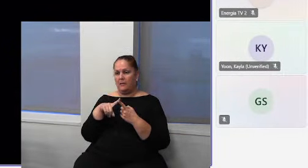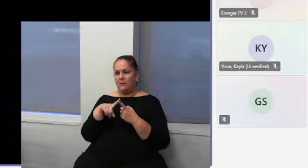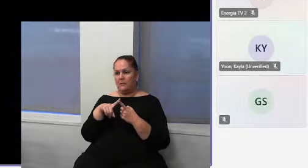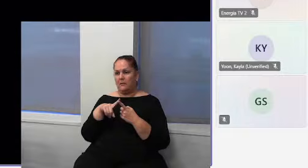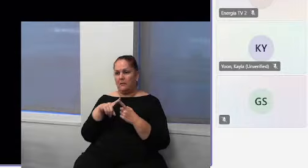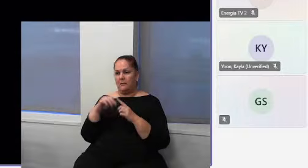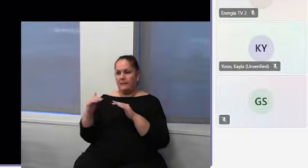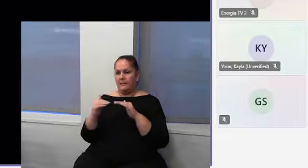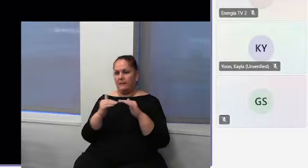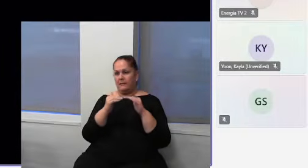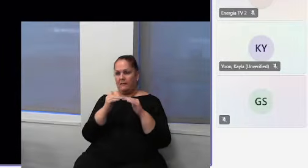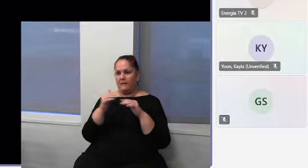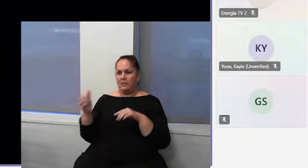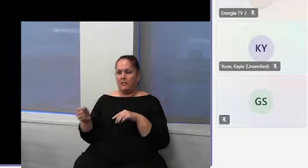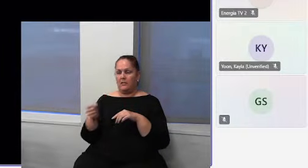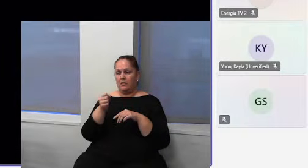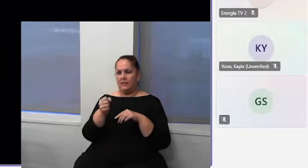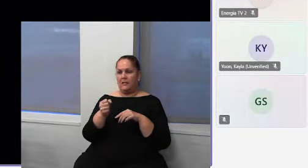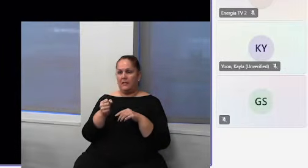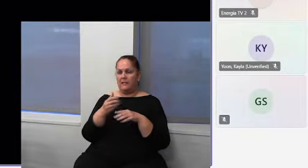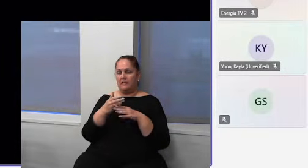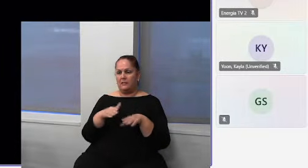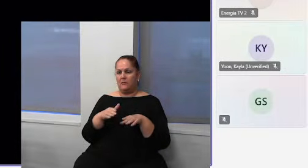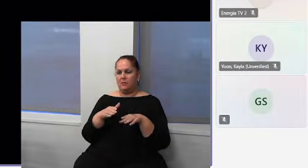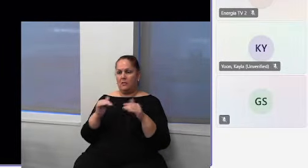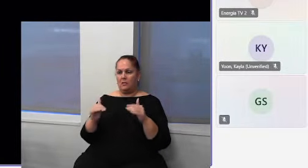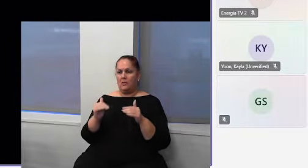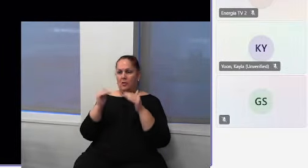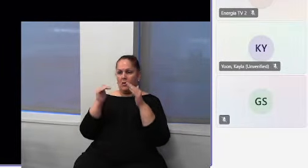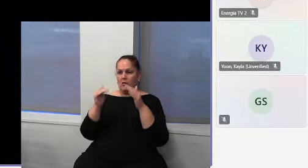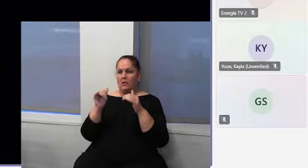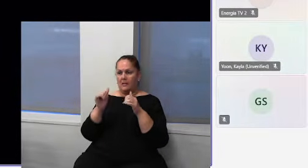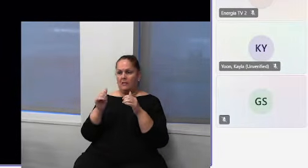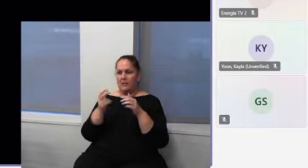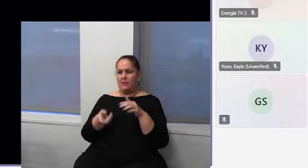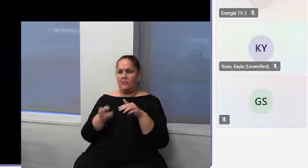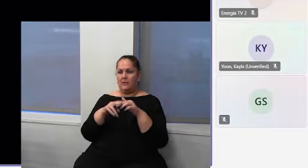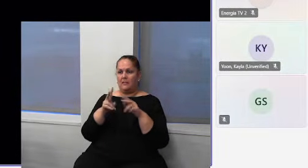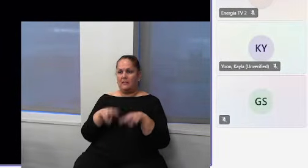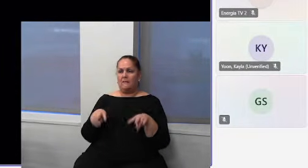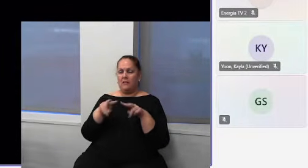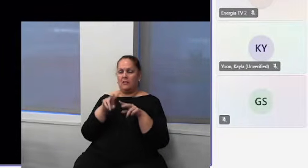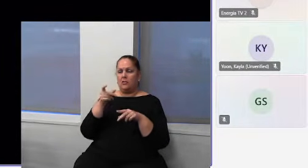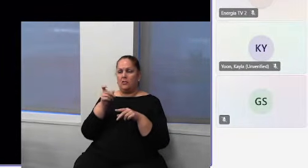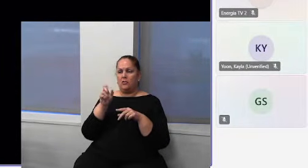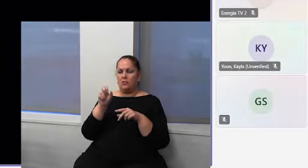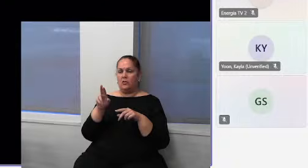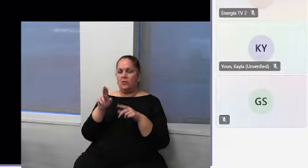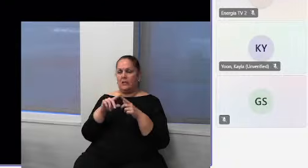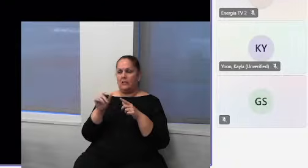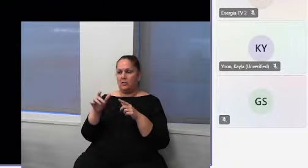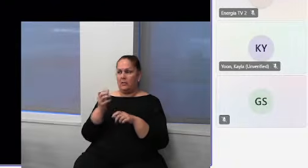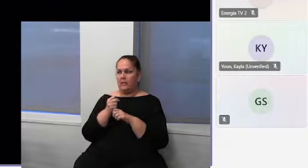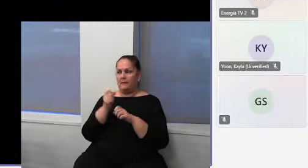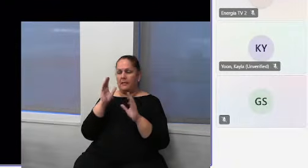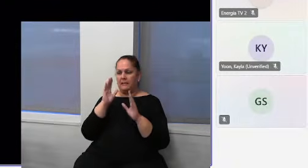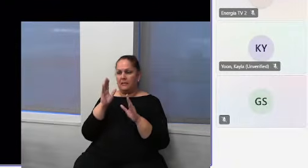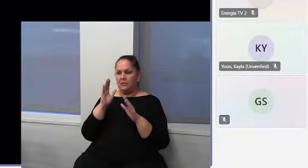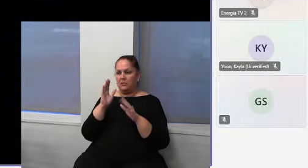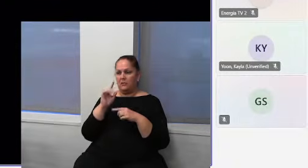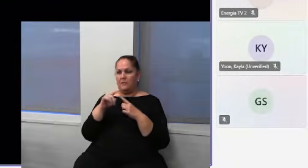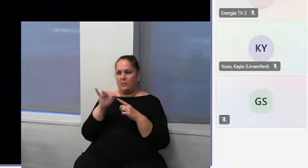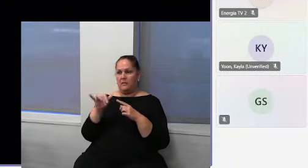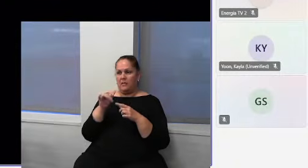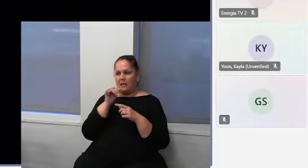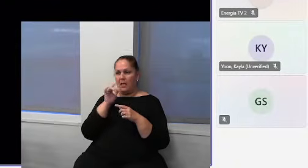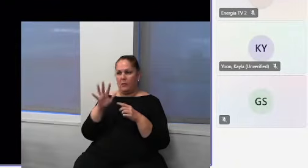about the fairness of allocating distribution upgrades that raised the value of solar question potentially. He's got my